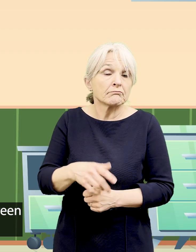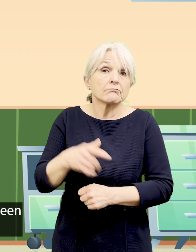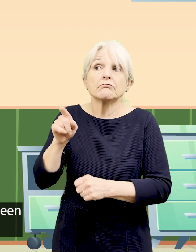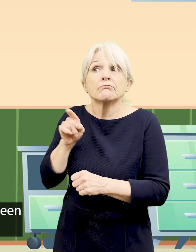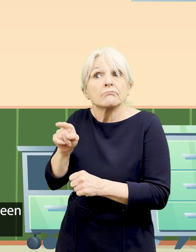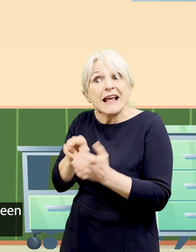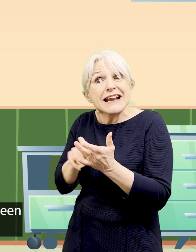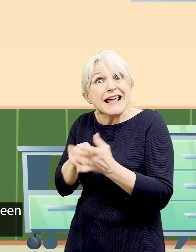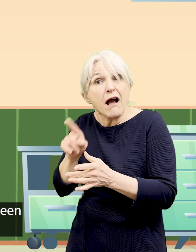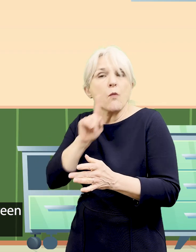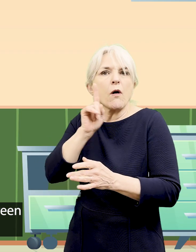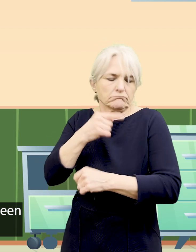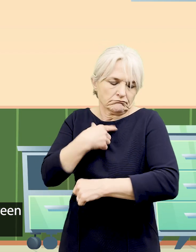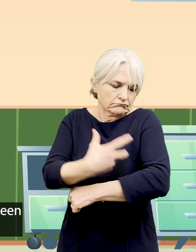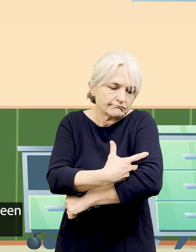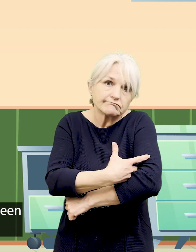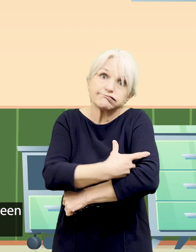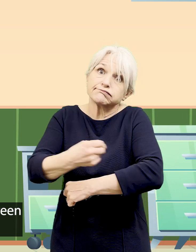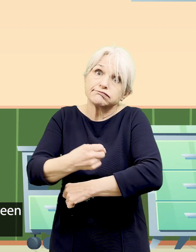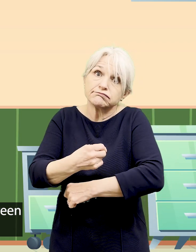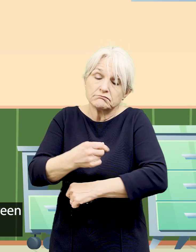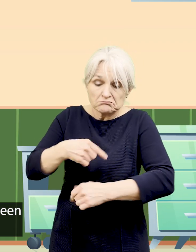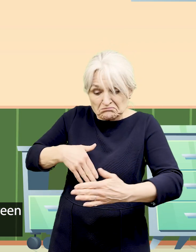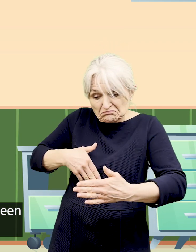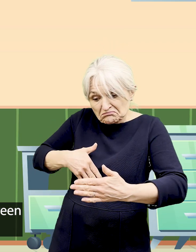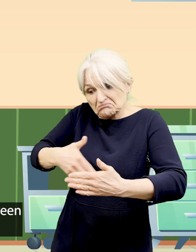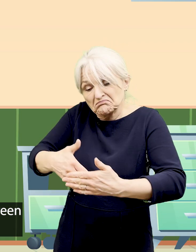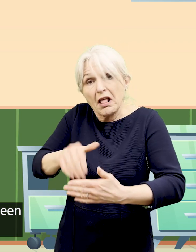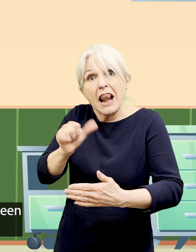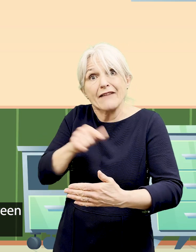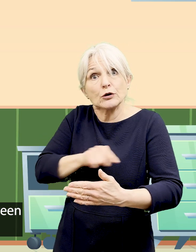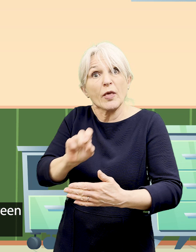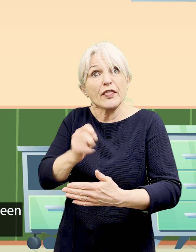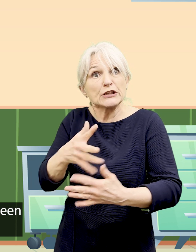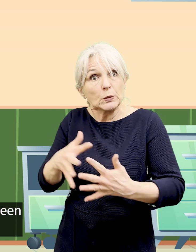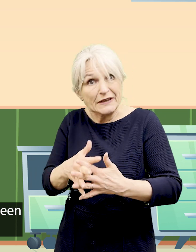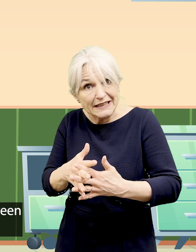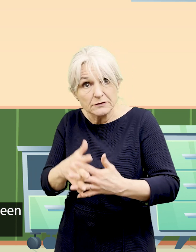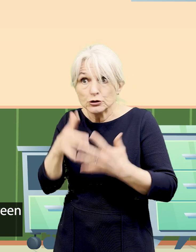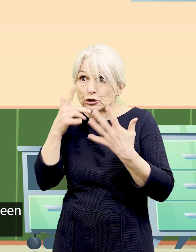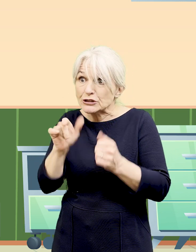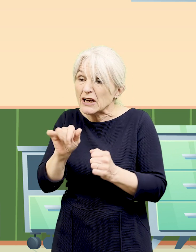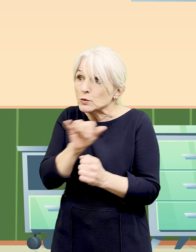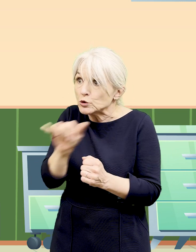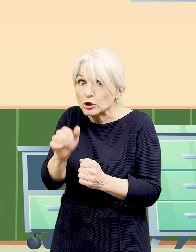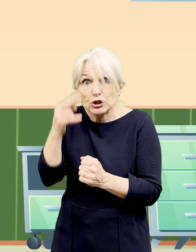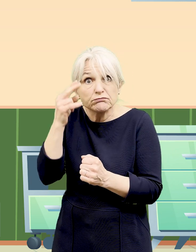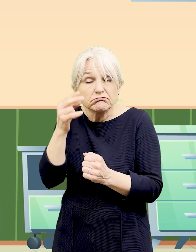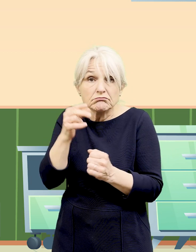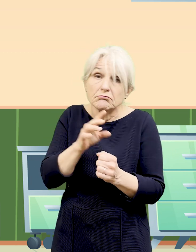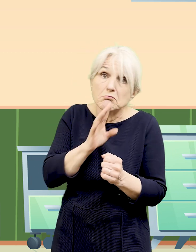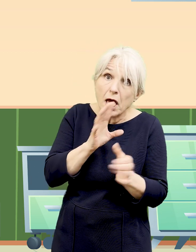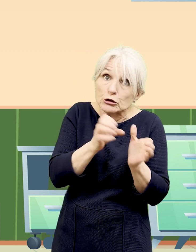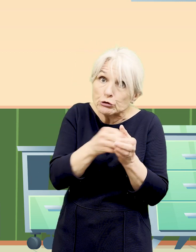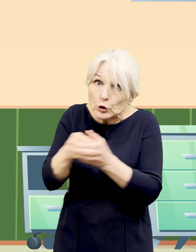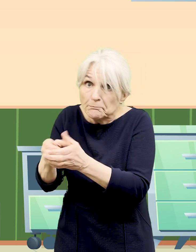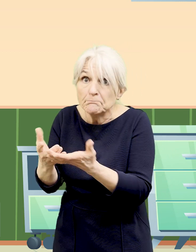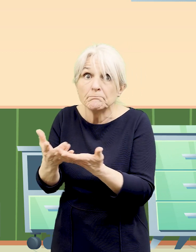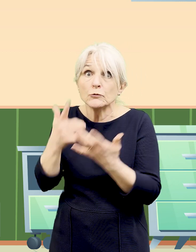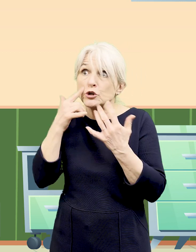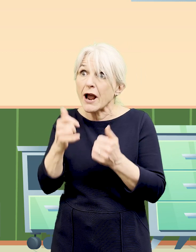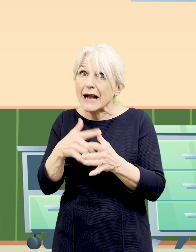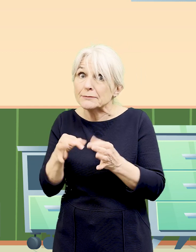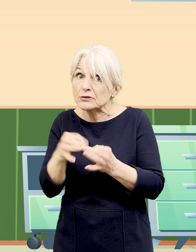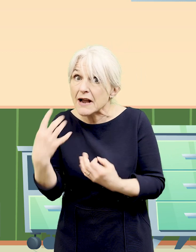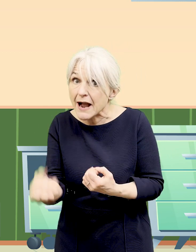A blood sample is taken from Nia's arm, usually between 11 and 13 weeks, to check her blood group and to check for antibodies, and then